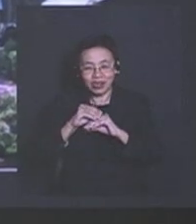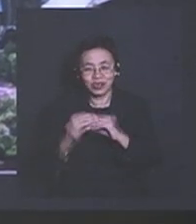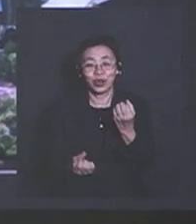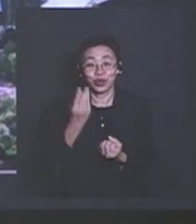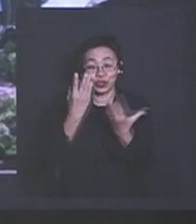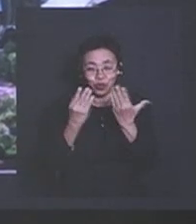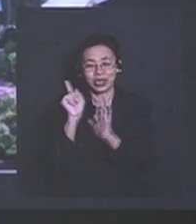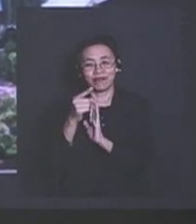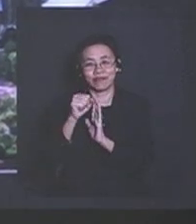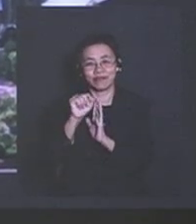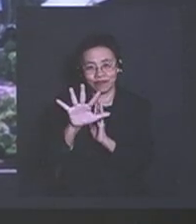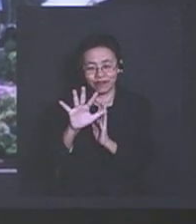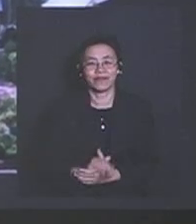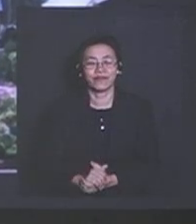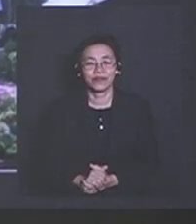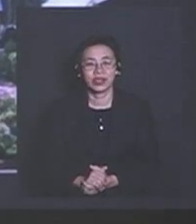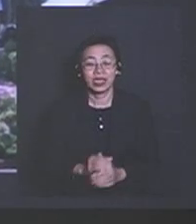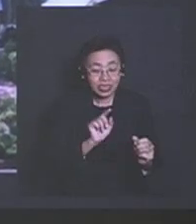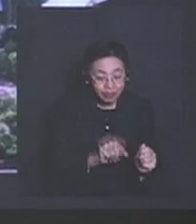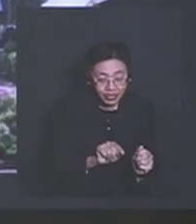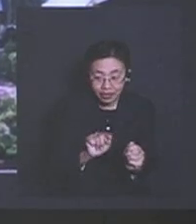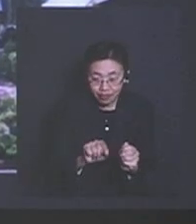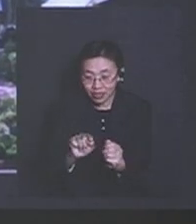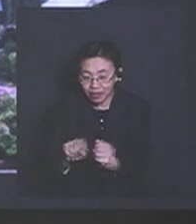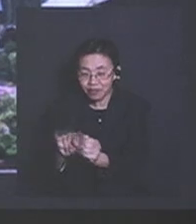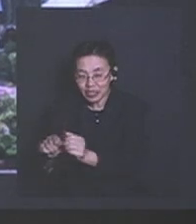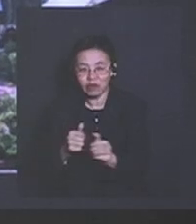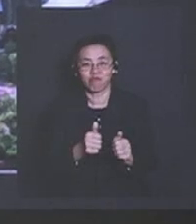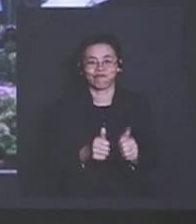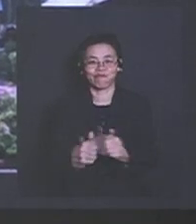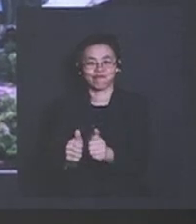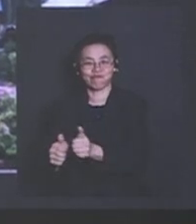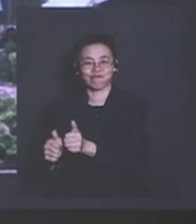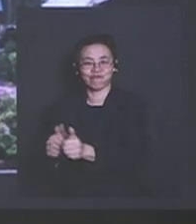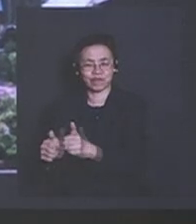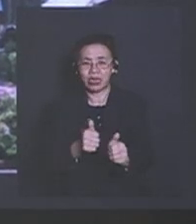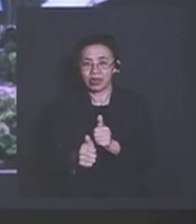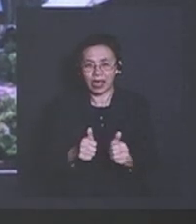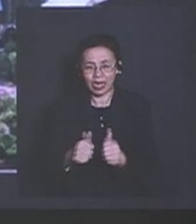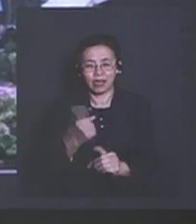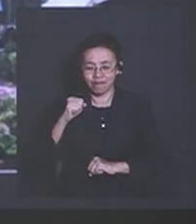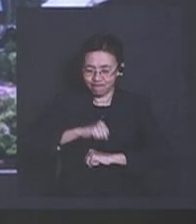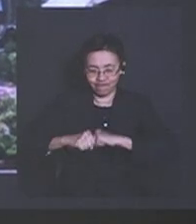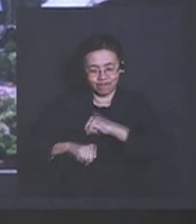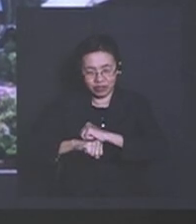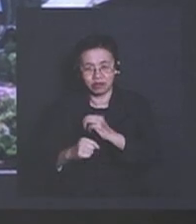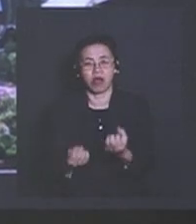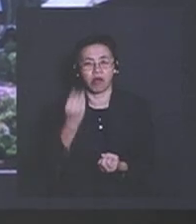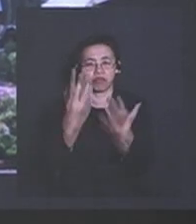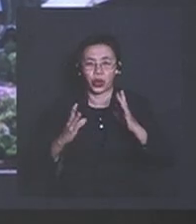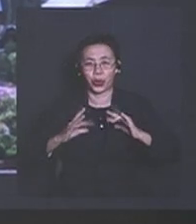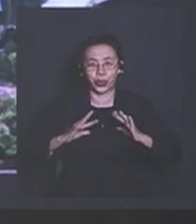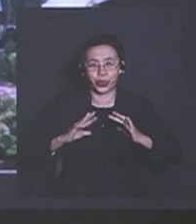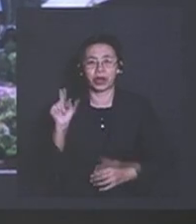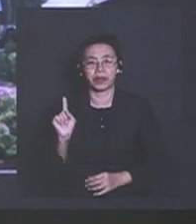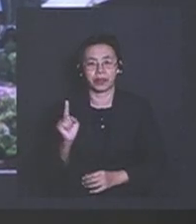to compete each other to build a new park. So right now, governor